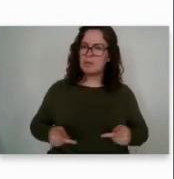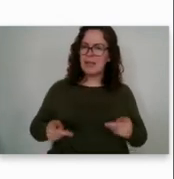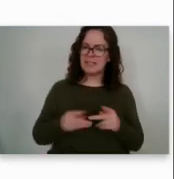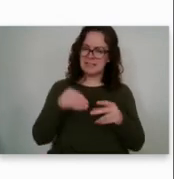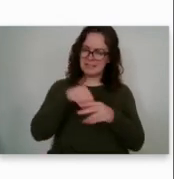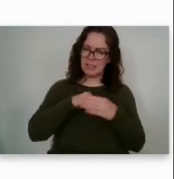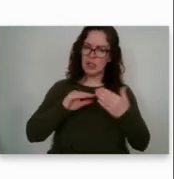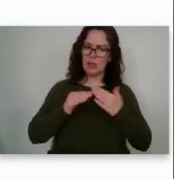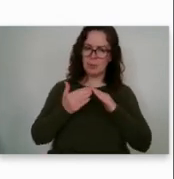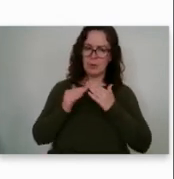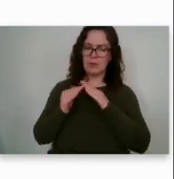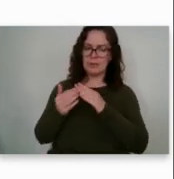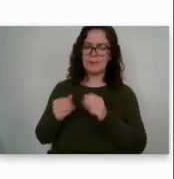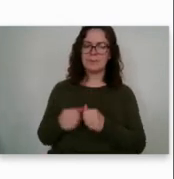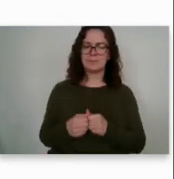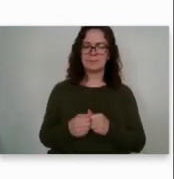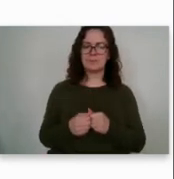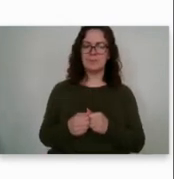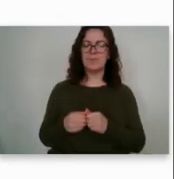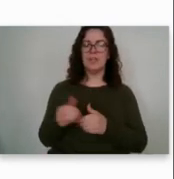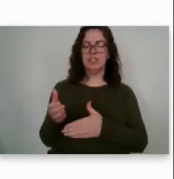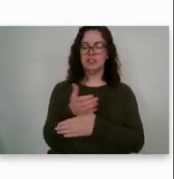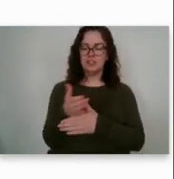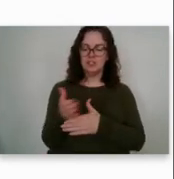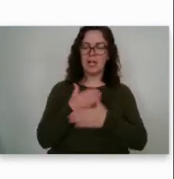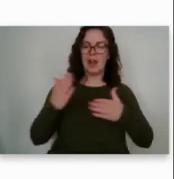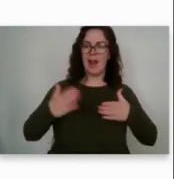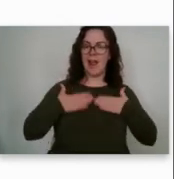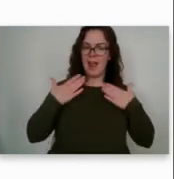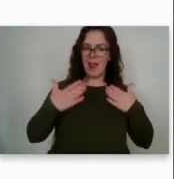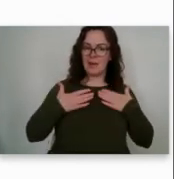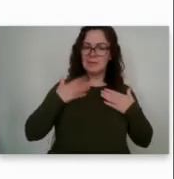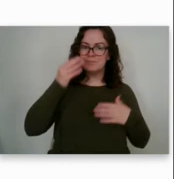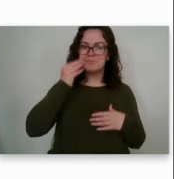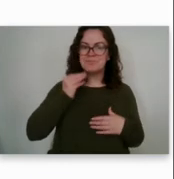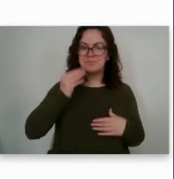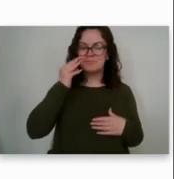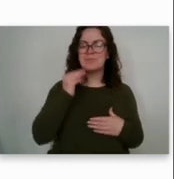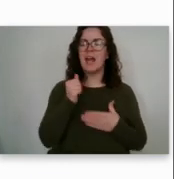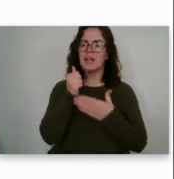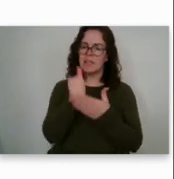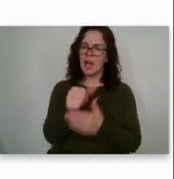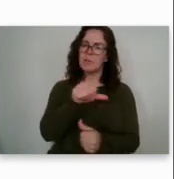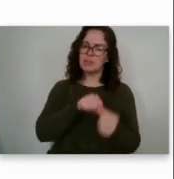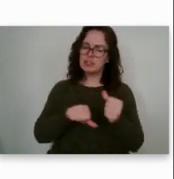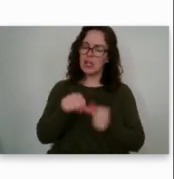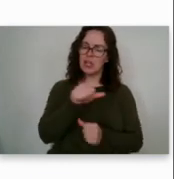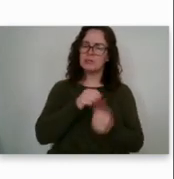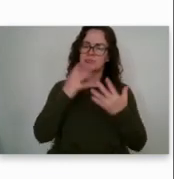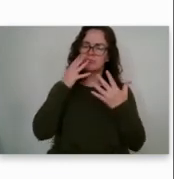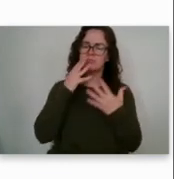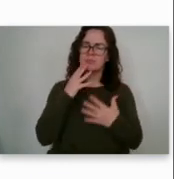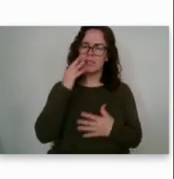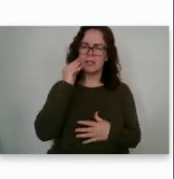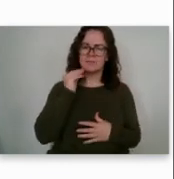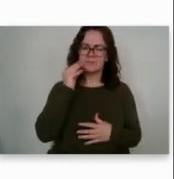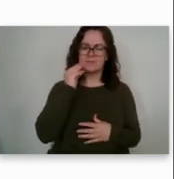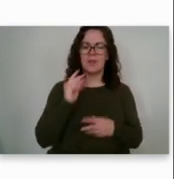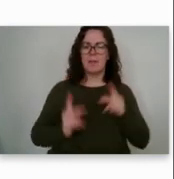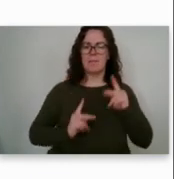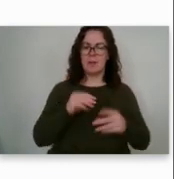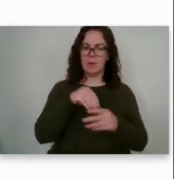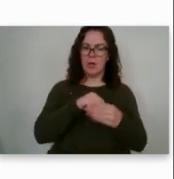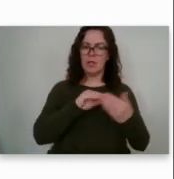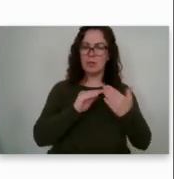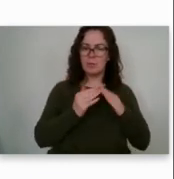in their states. They share their happy times, and they help each other in sad times. People and